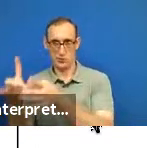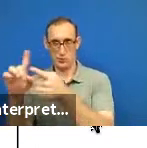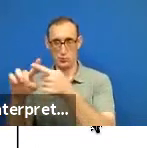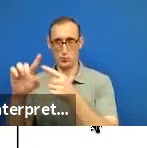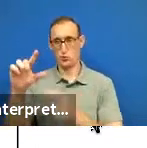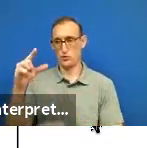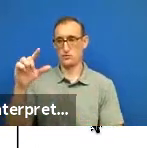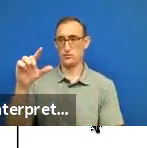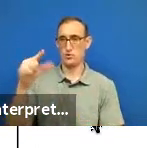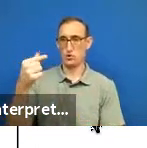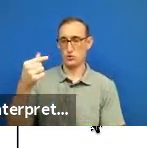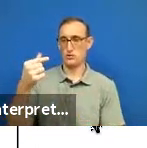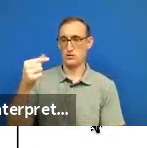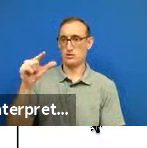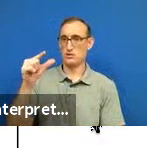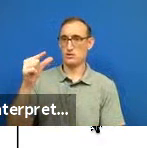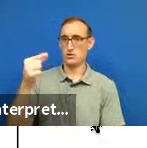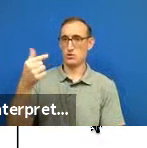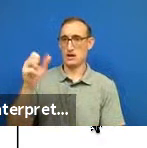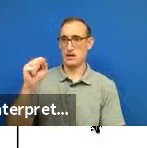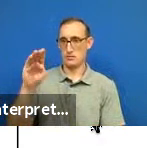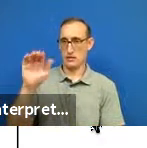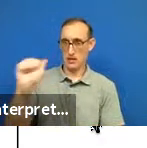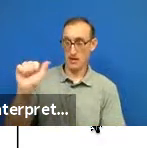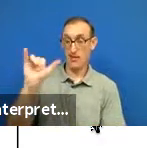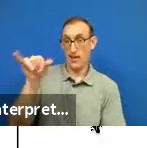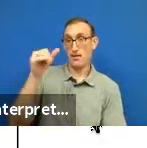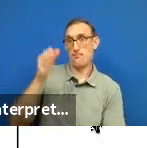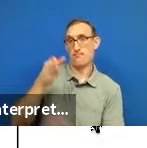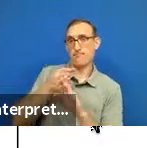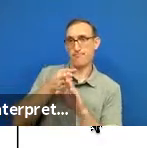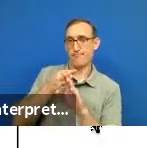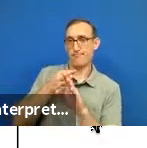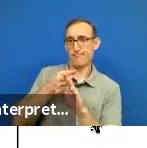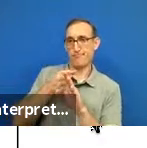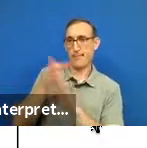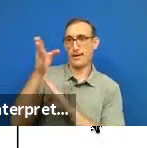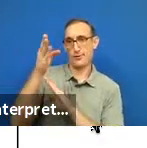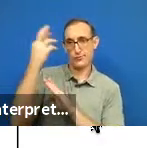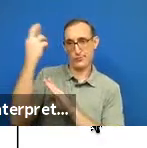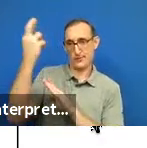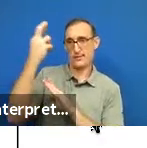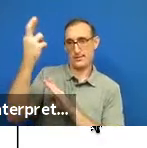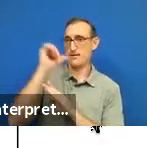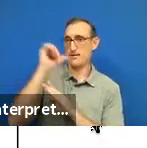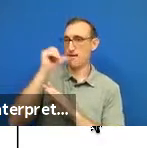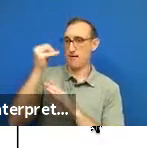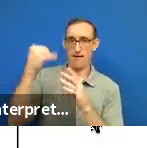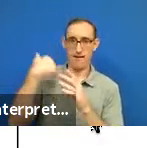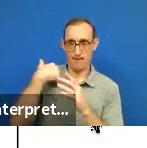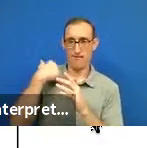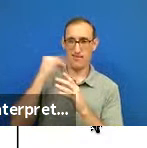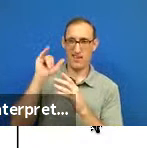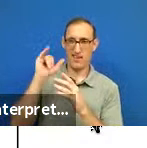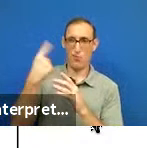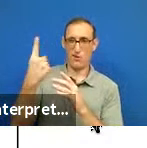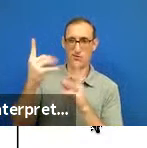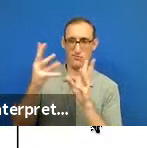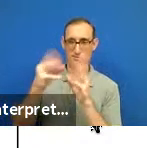fact, that was the main reason we didn't have that but one meeting in December.